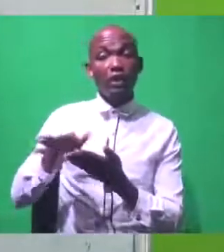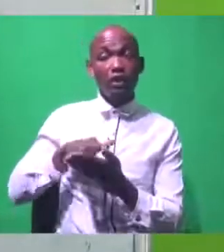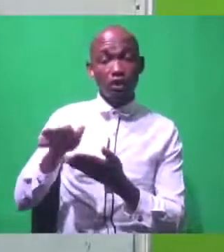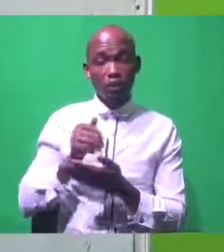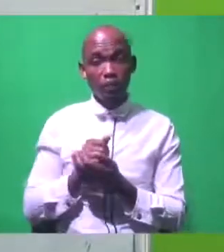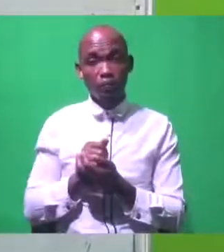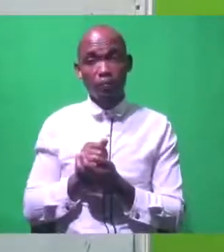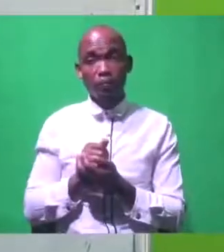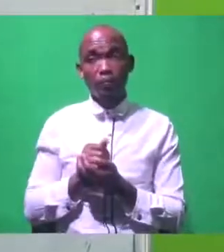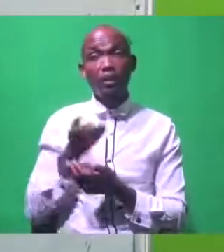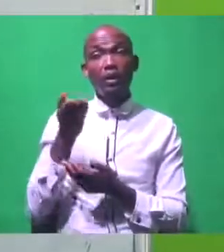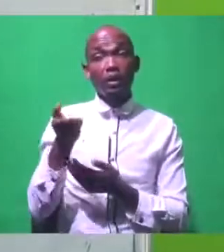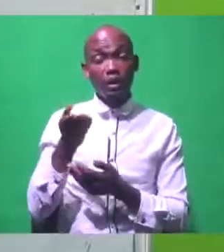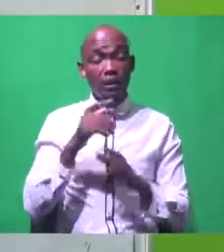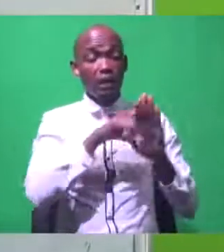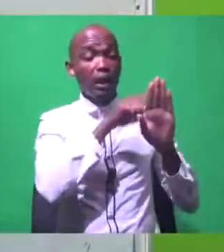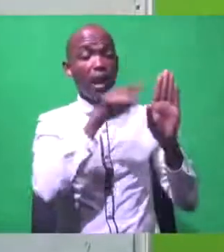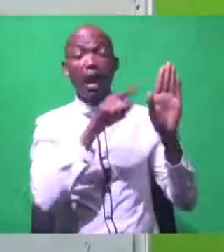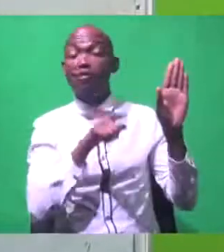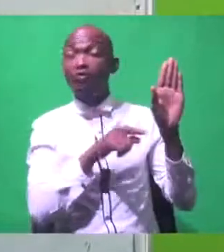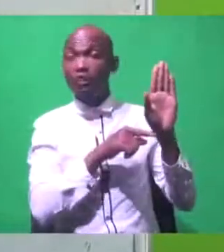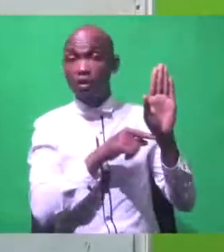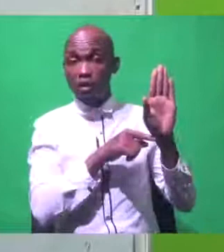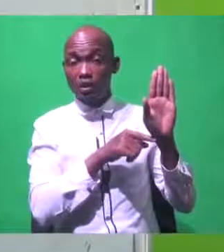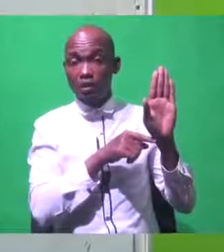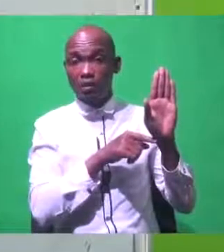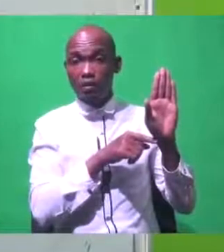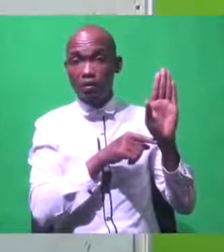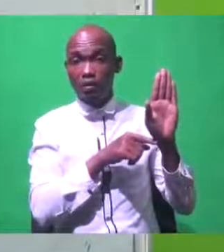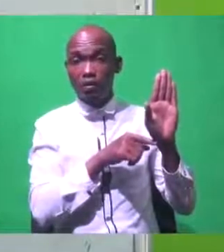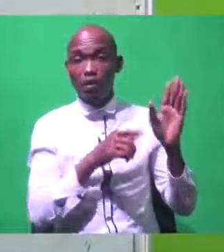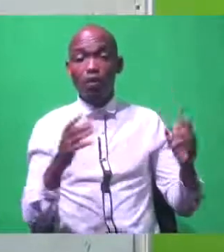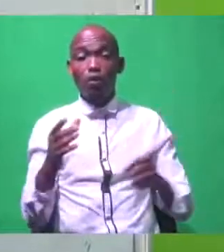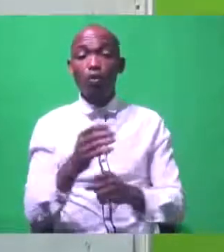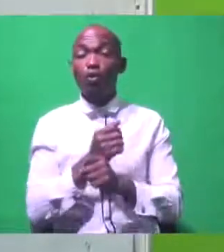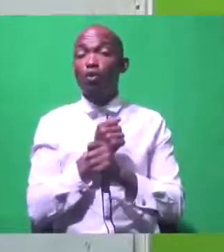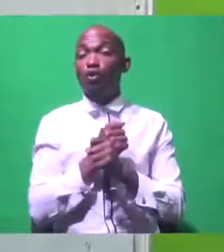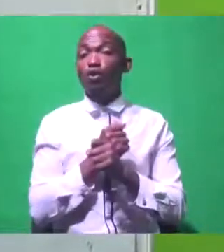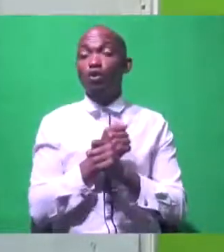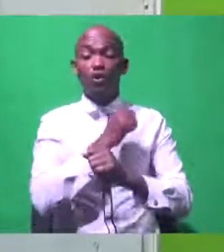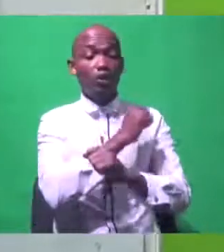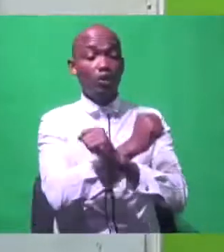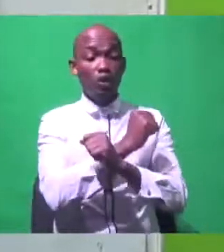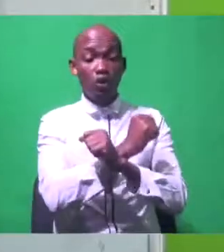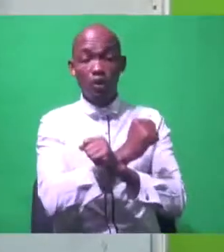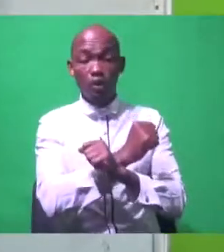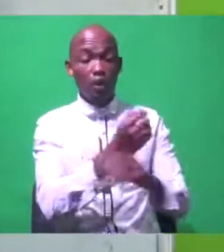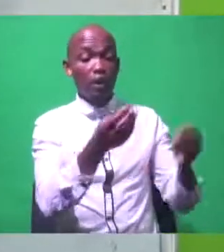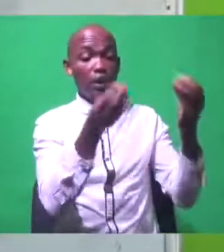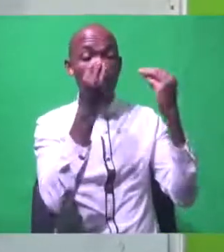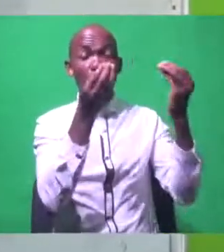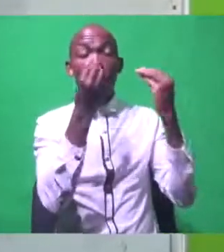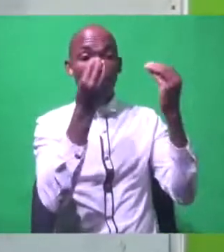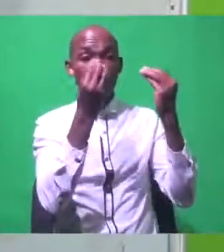These Africans who got the colonial education